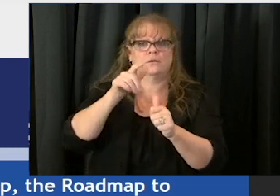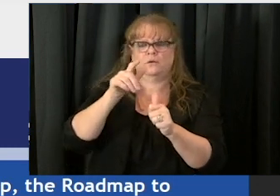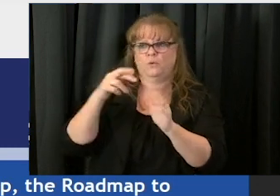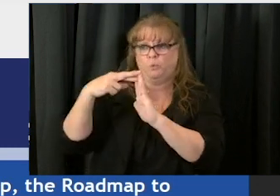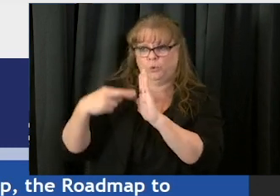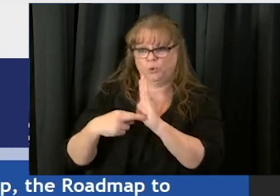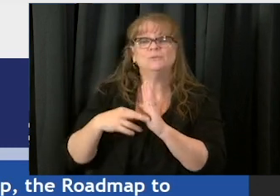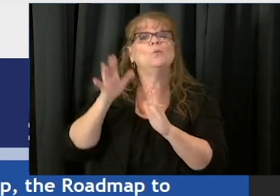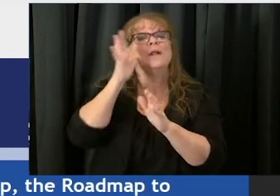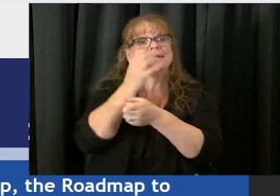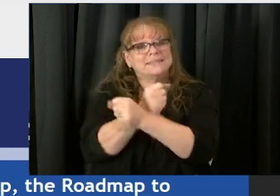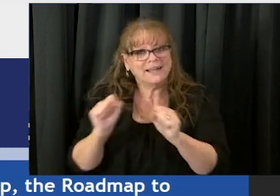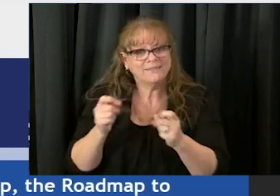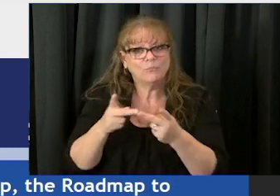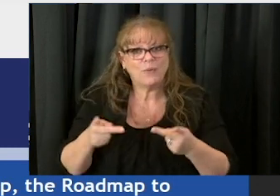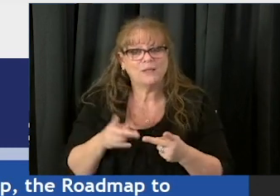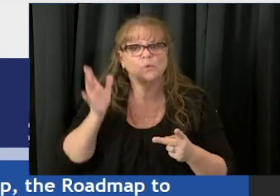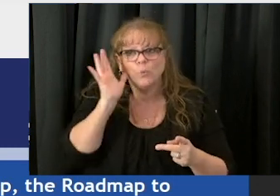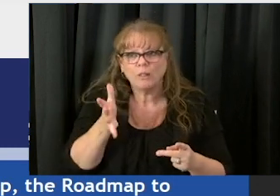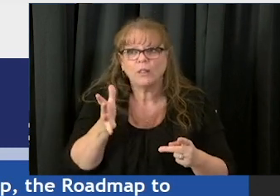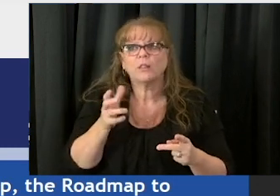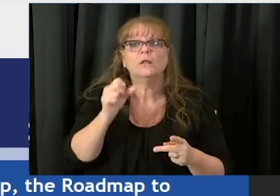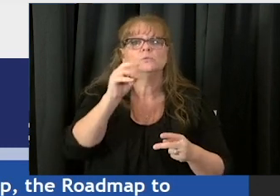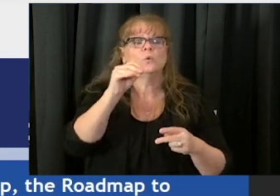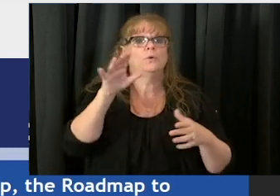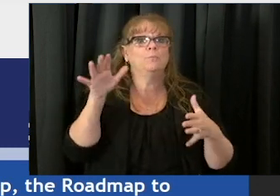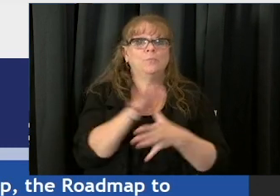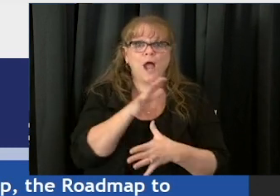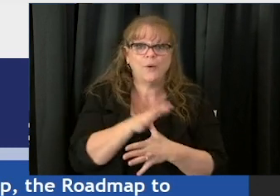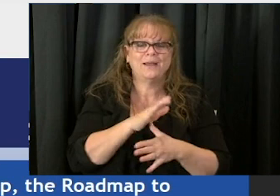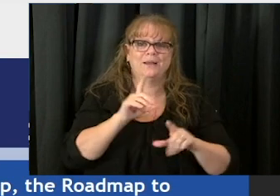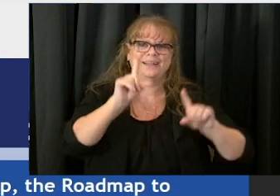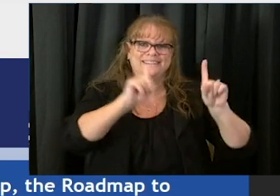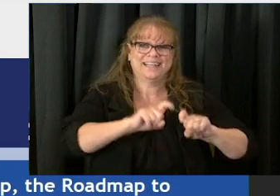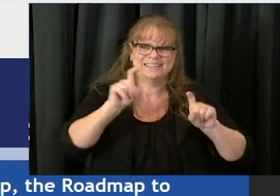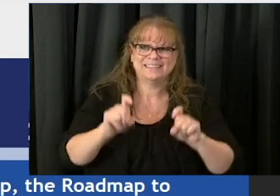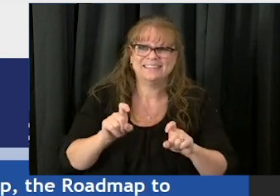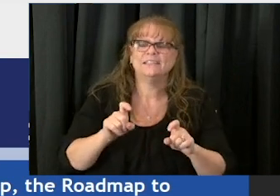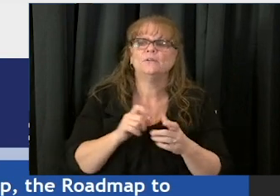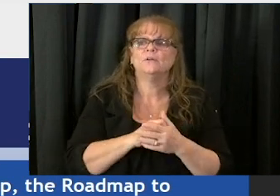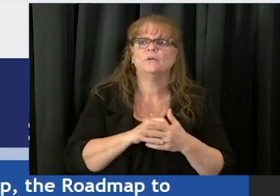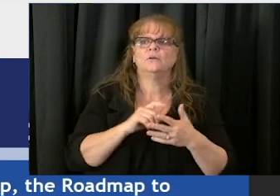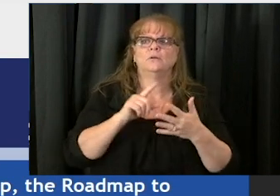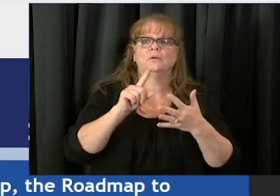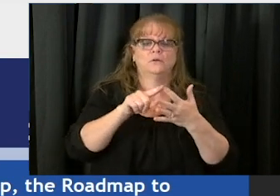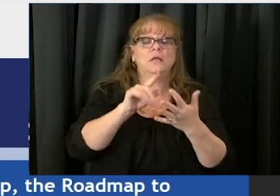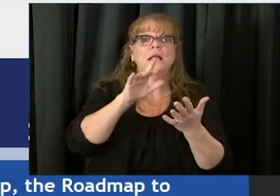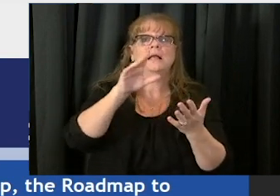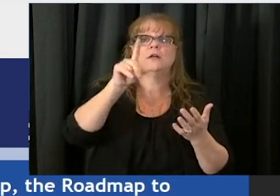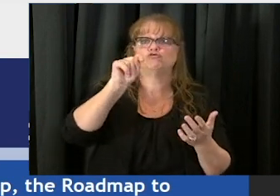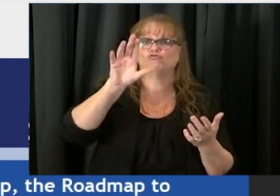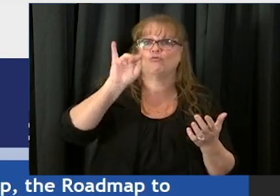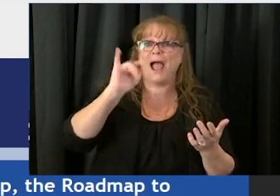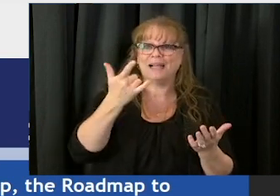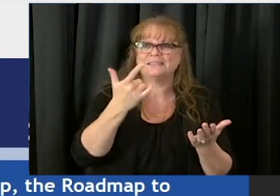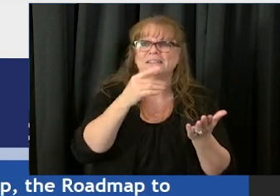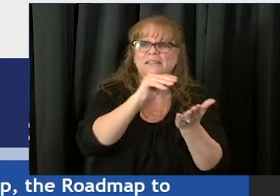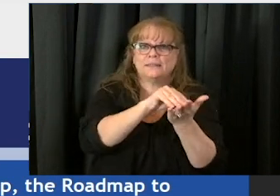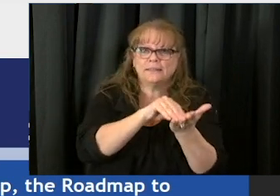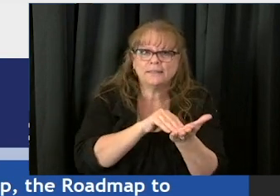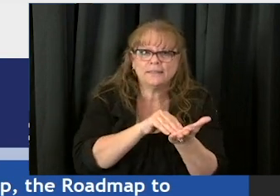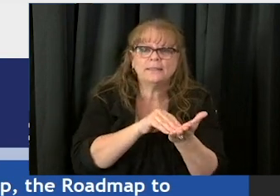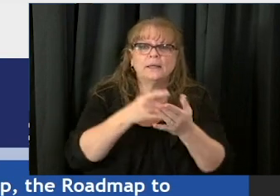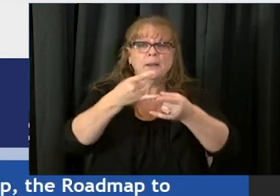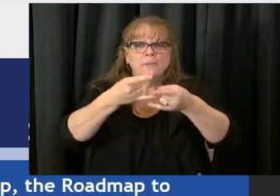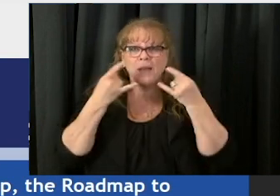tracing, mask wearing, symptom screening, absolutely critical for staff and also for parent, for kids,